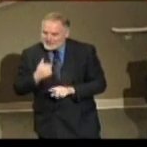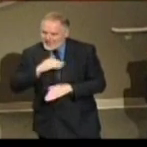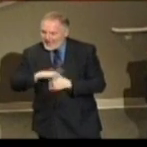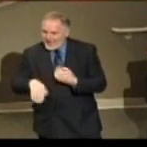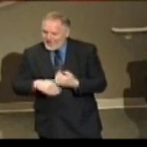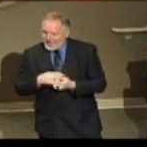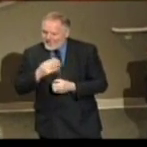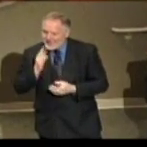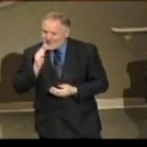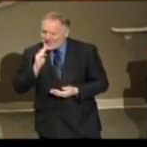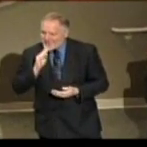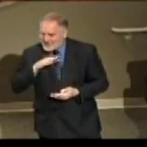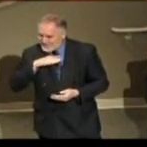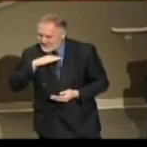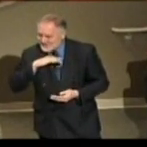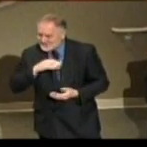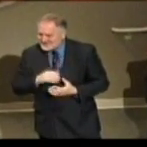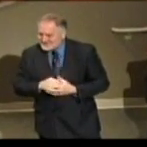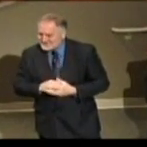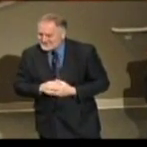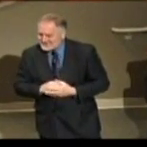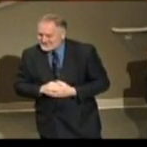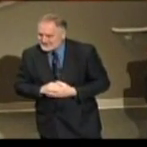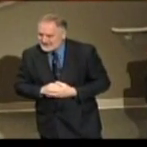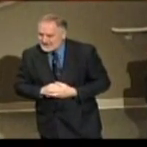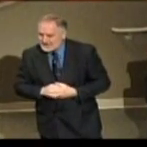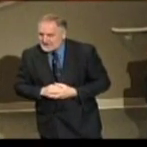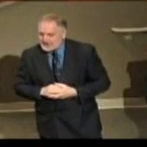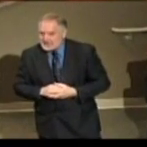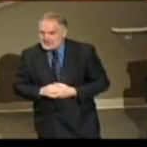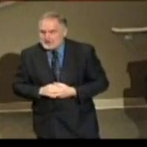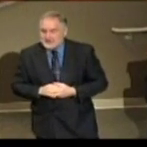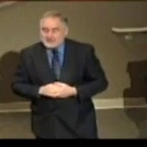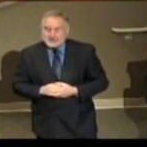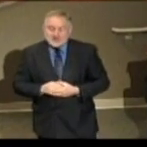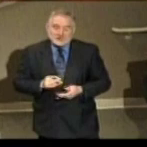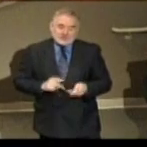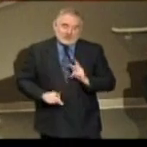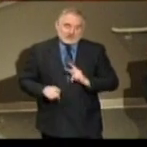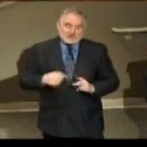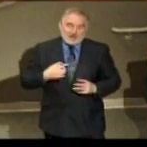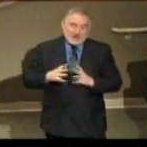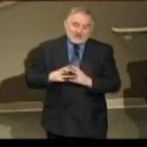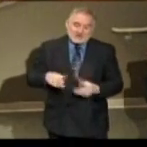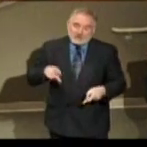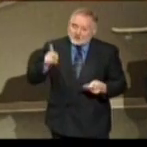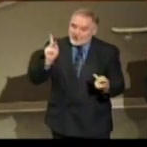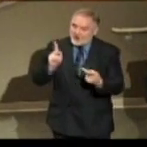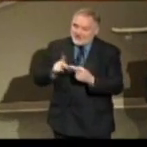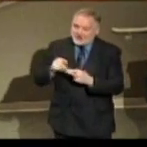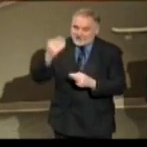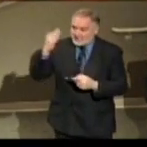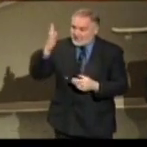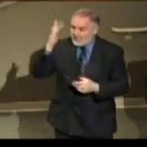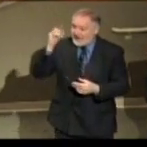anything to humble myself in the front of God. I'm telling you, I'm so perfect, I don't even know why I go to church anymore.